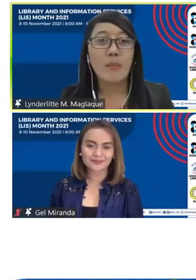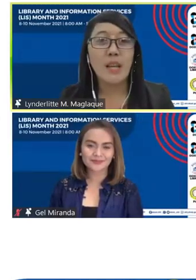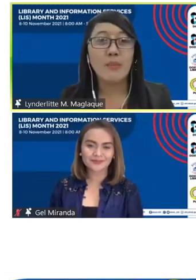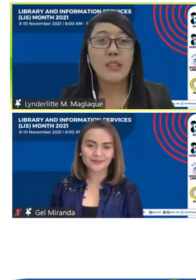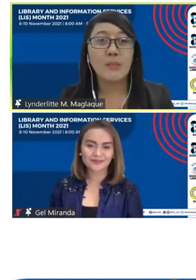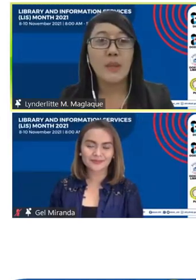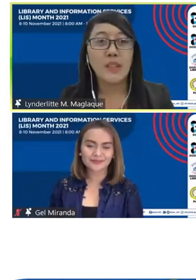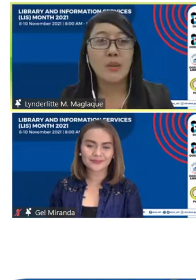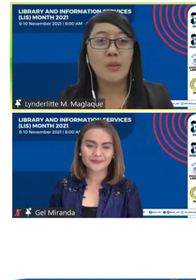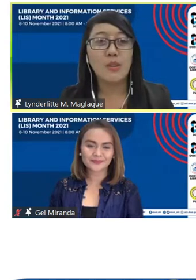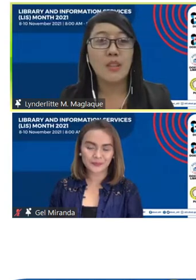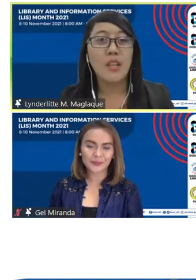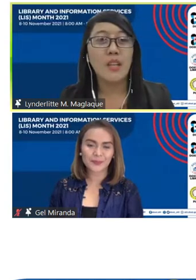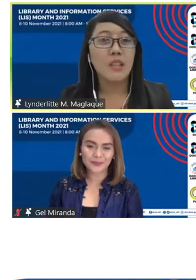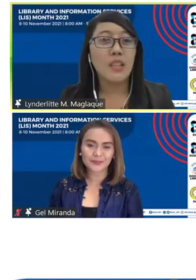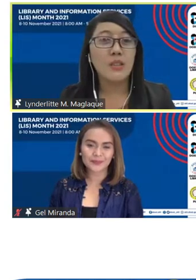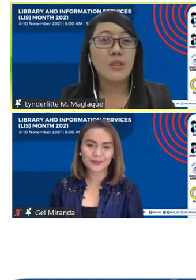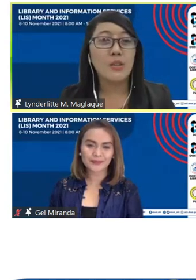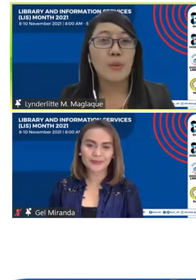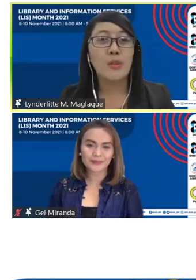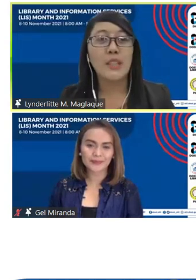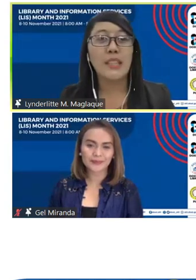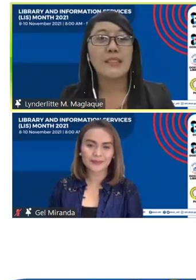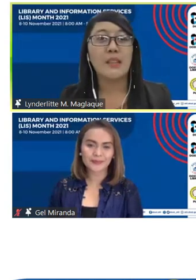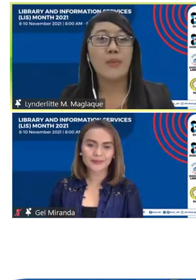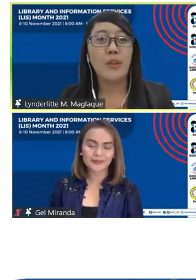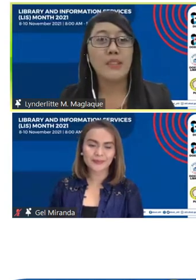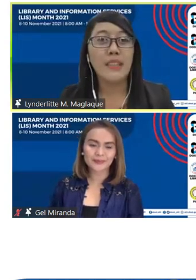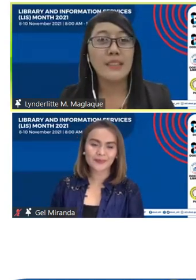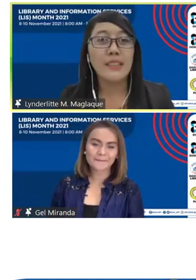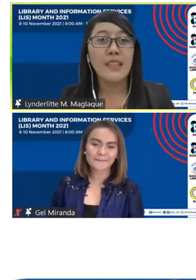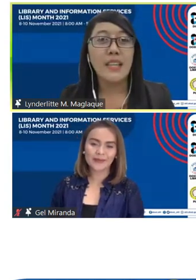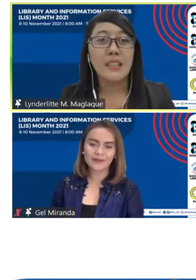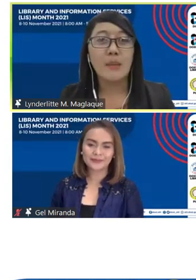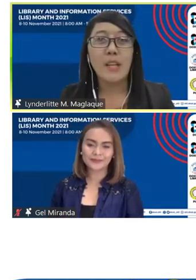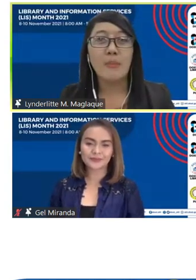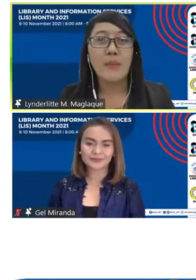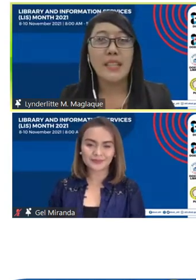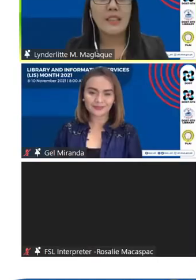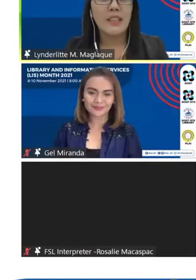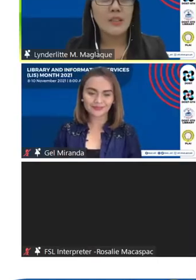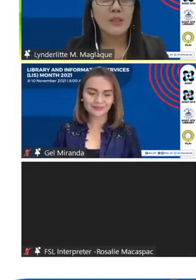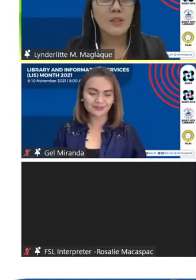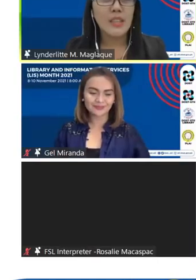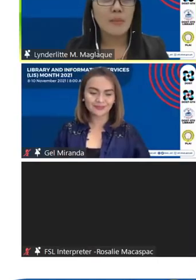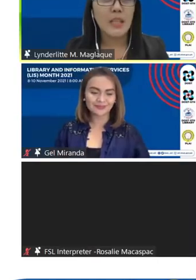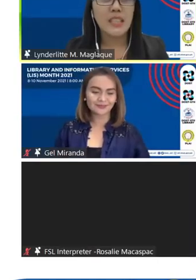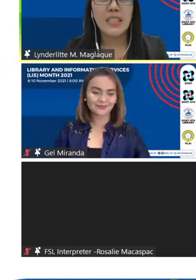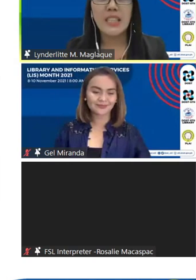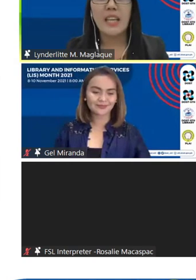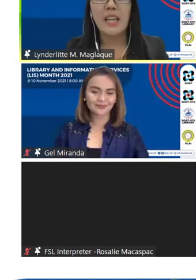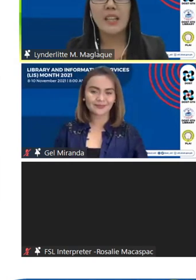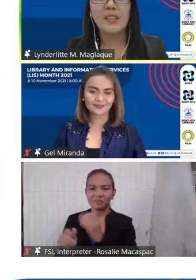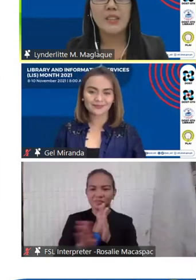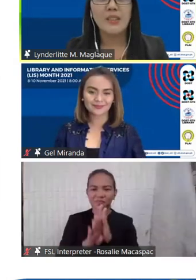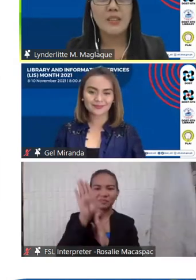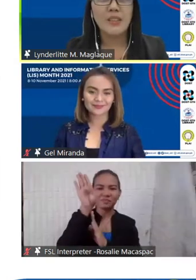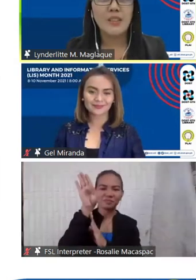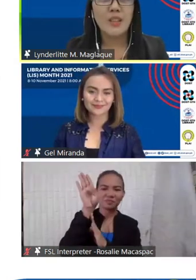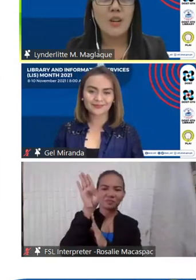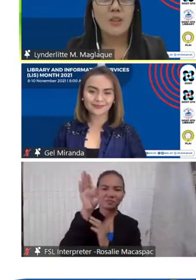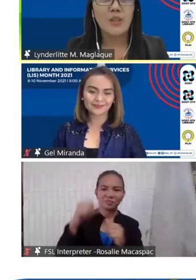with the theme Libraries Building Roads, Readers, Opportunities, Advocacies, Development, Sustainability